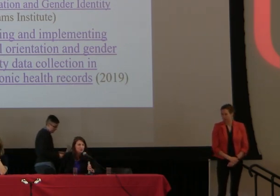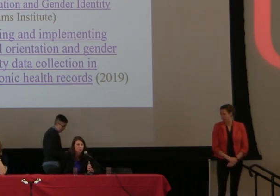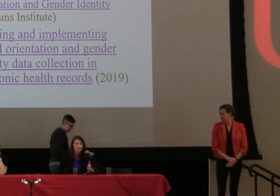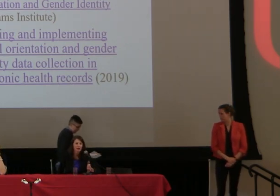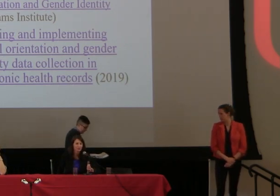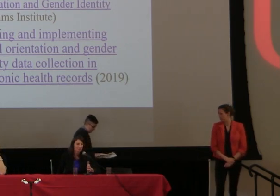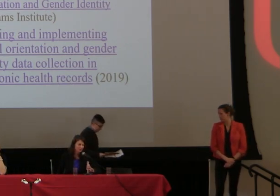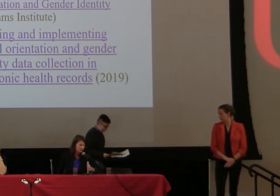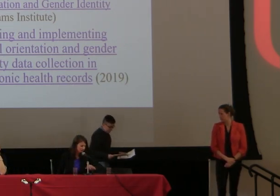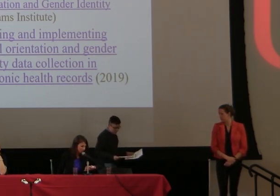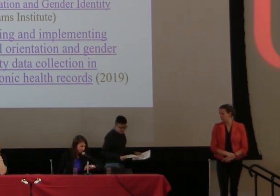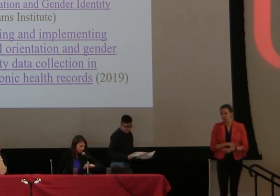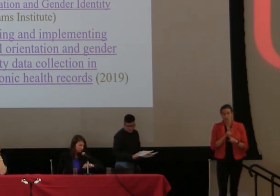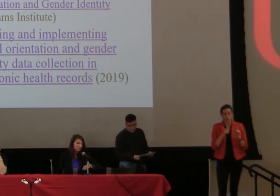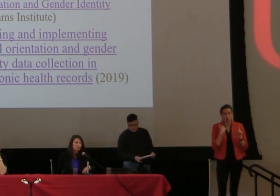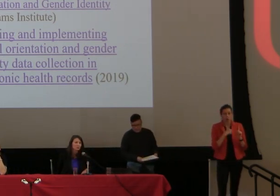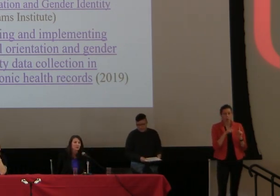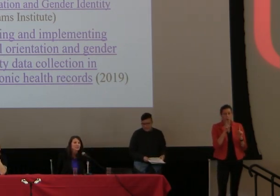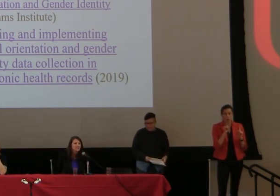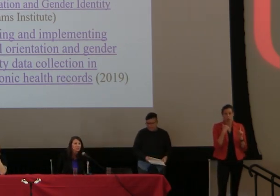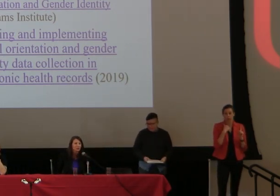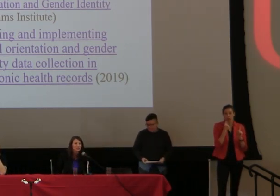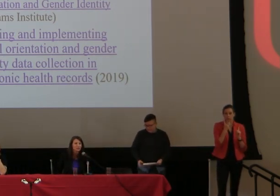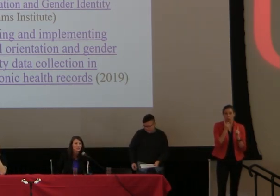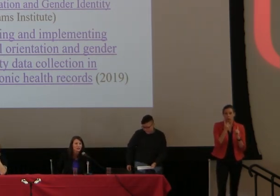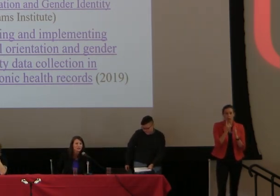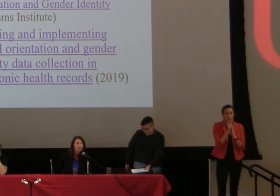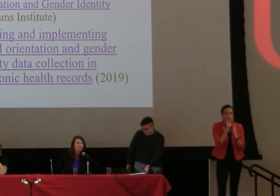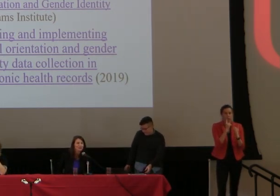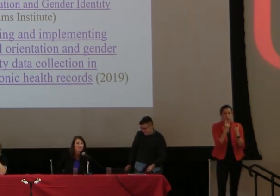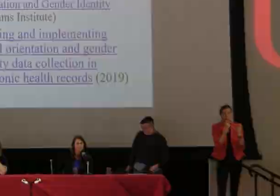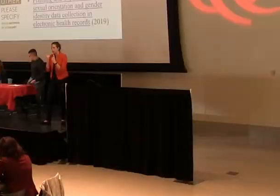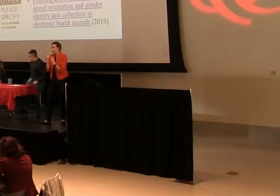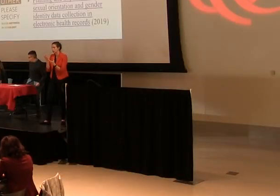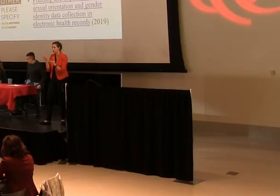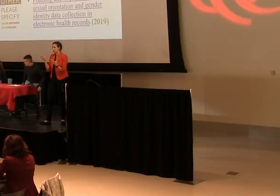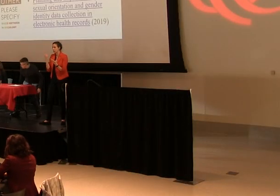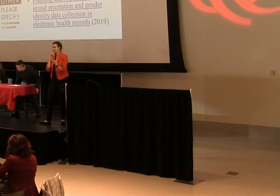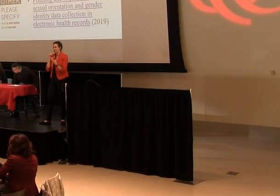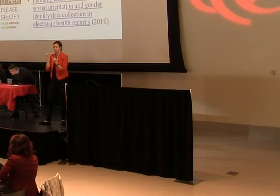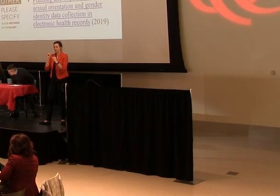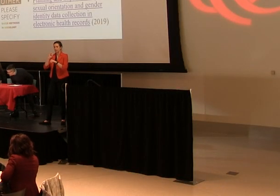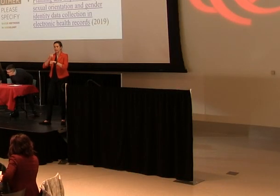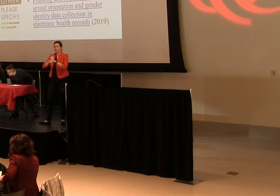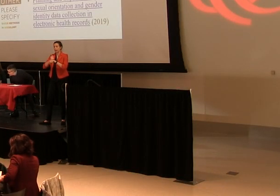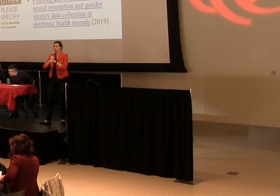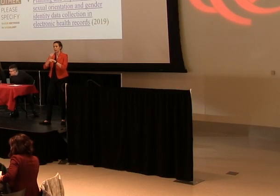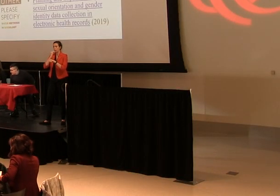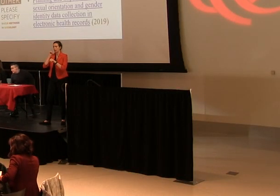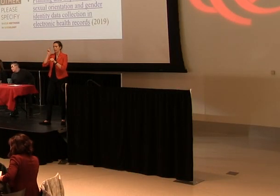But we do have maybe a few minutes for questions while they're setting food up in the back, so.